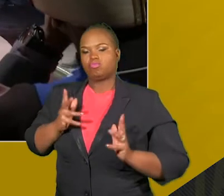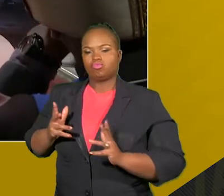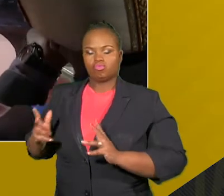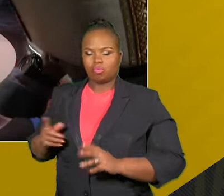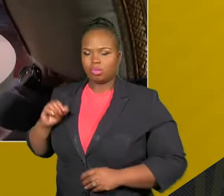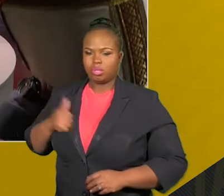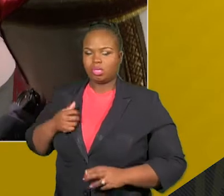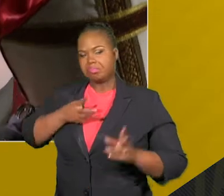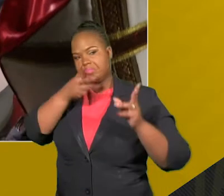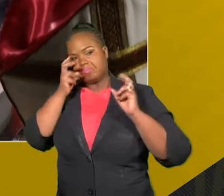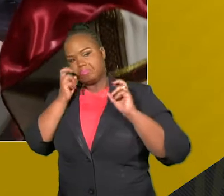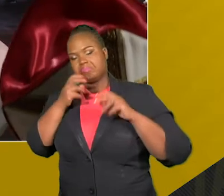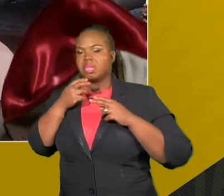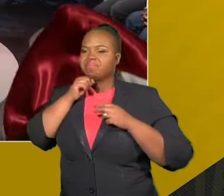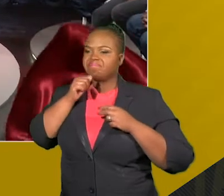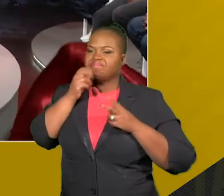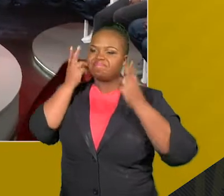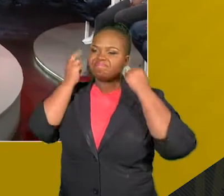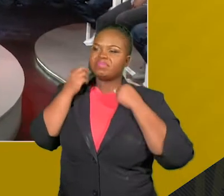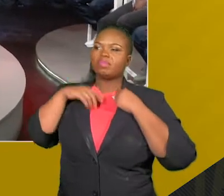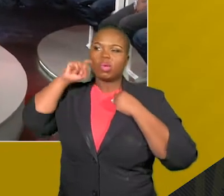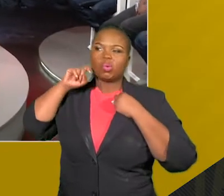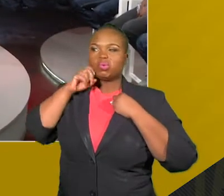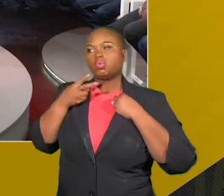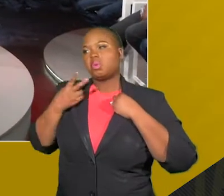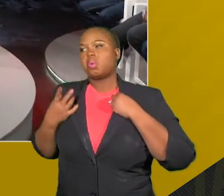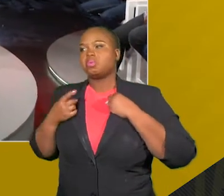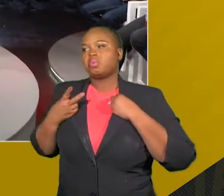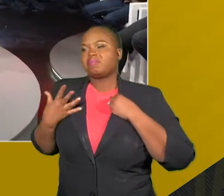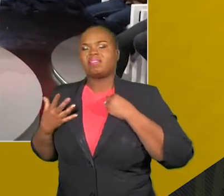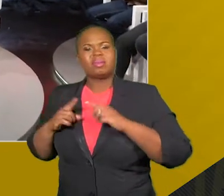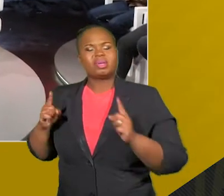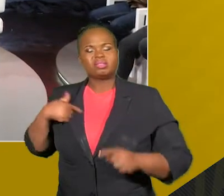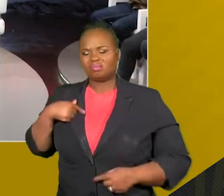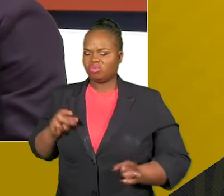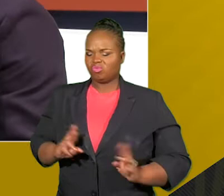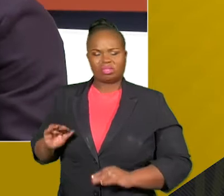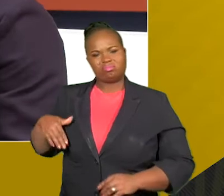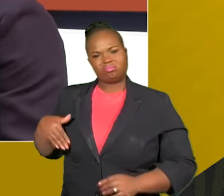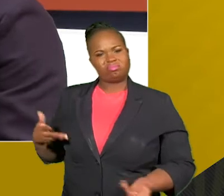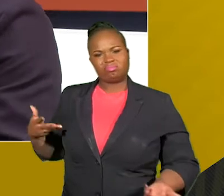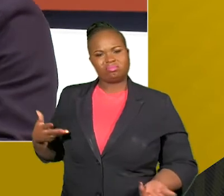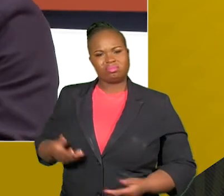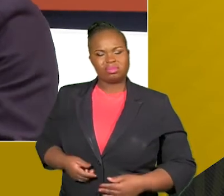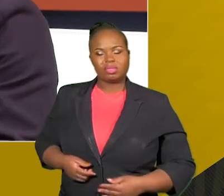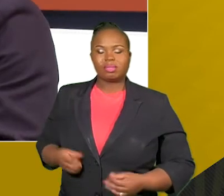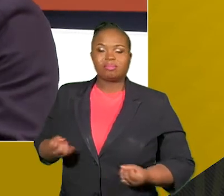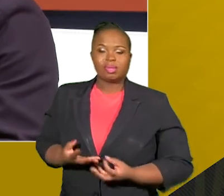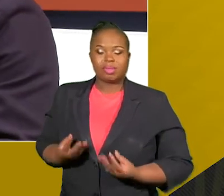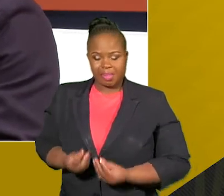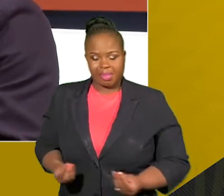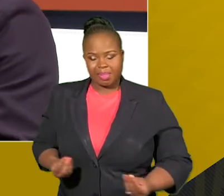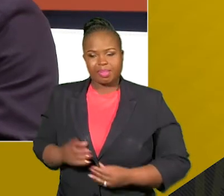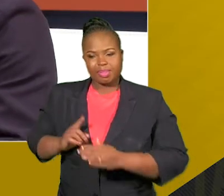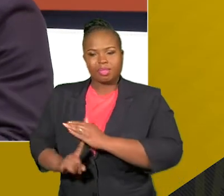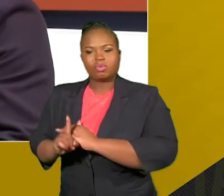me lutate manje ndoda. So na 21, so na 25. But I'm not ready. So, the fact that we go to school